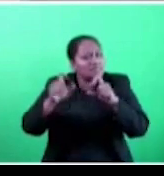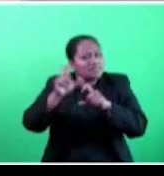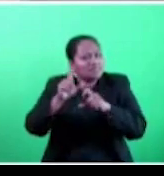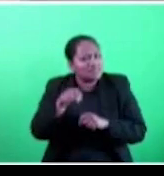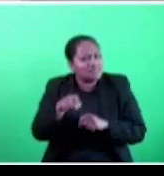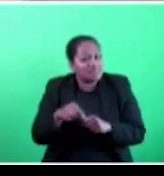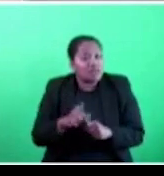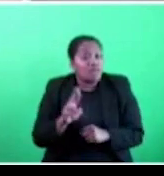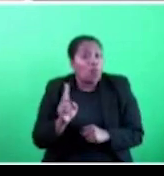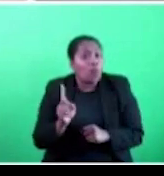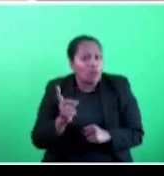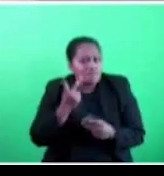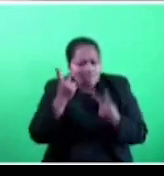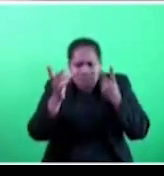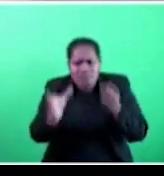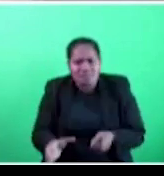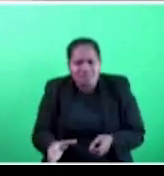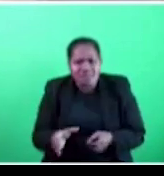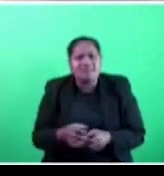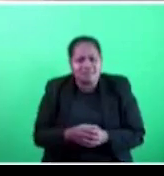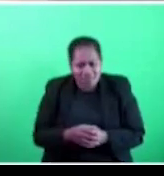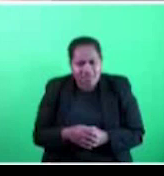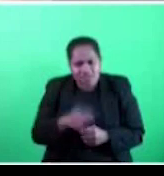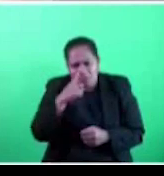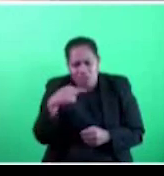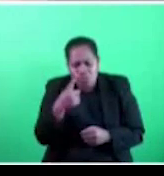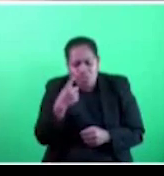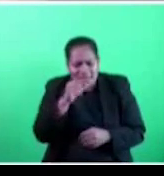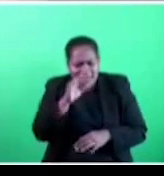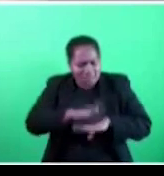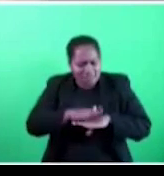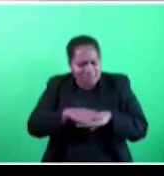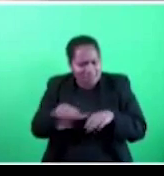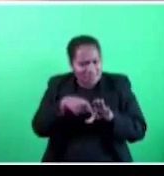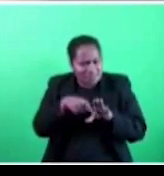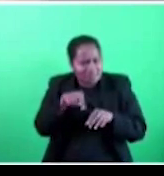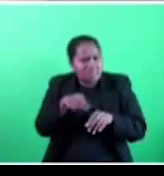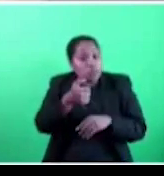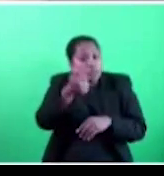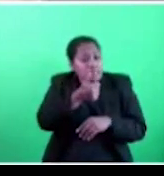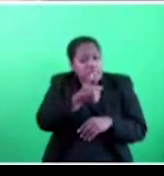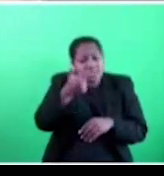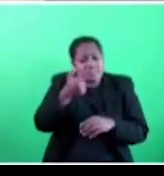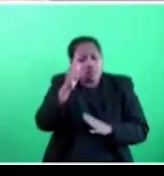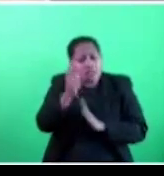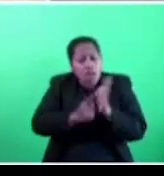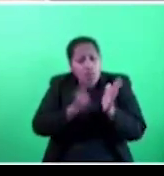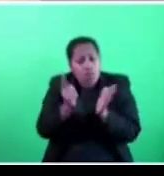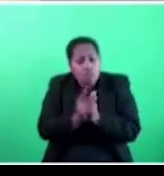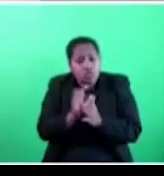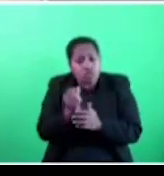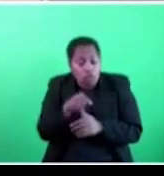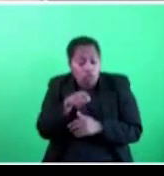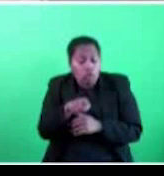potential visitors. These aircraft also offer an extended flying range of 16 to 17 hours, which allows Fiji Airways